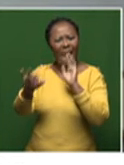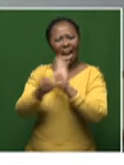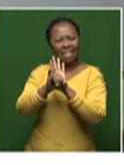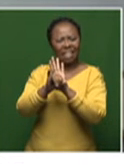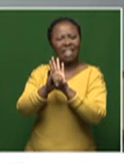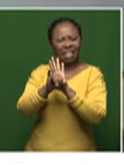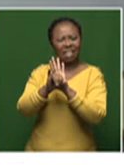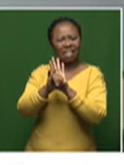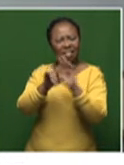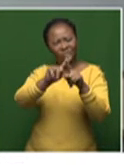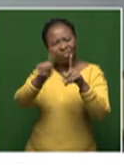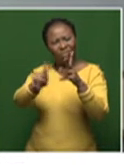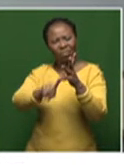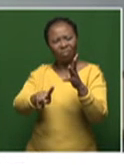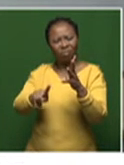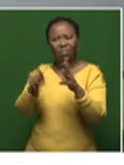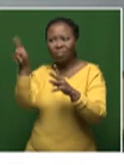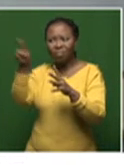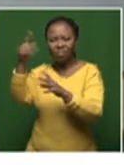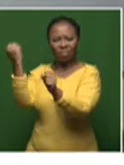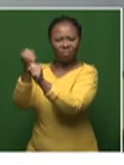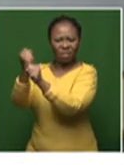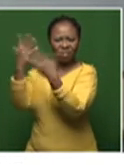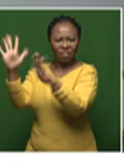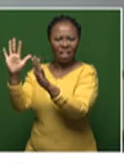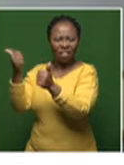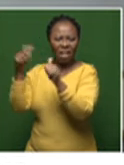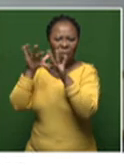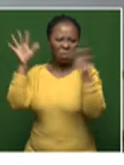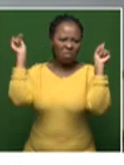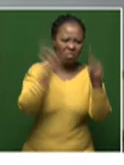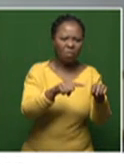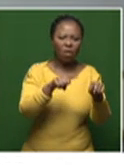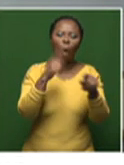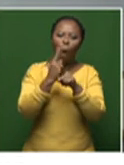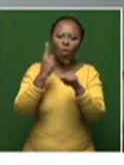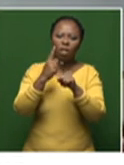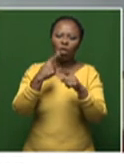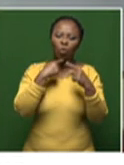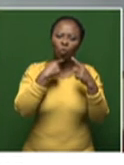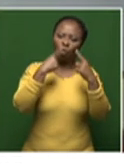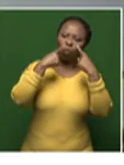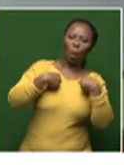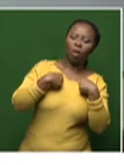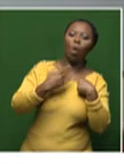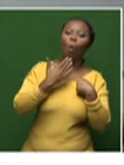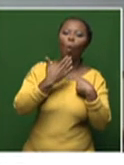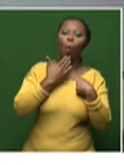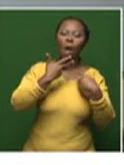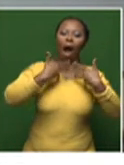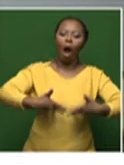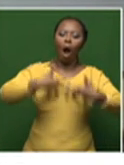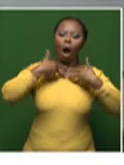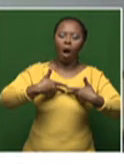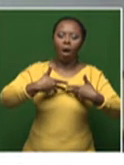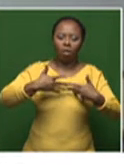were created and imposed onto us, and we were always told who we are in this space and on this